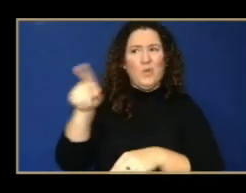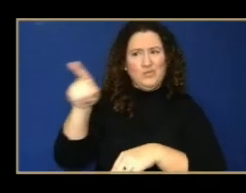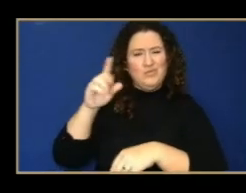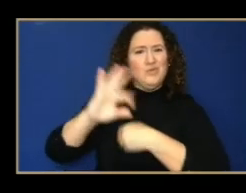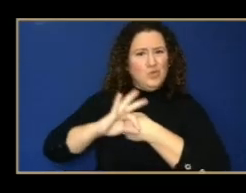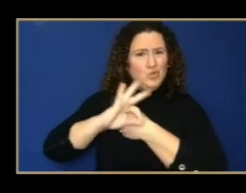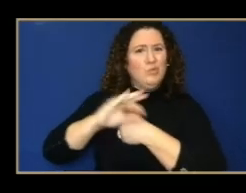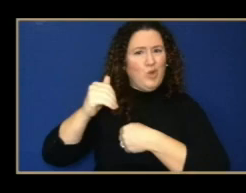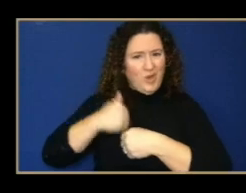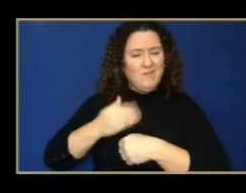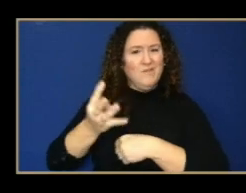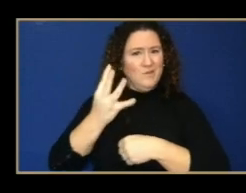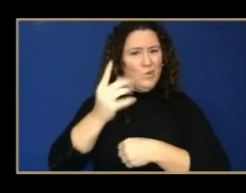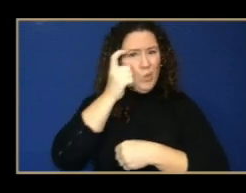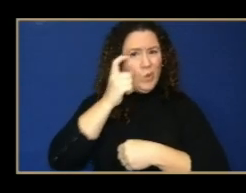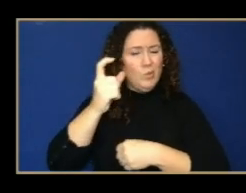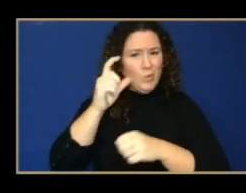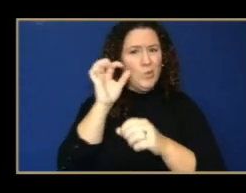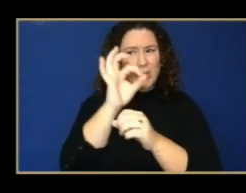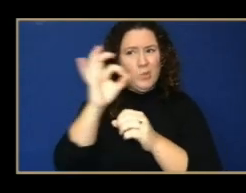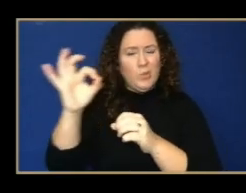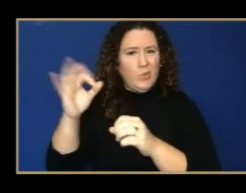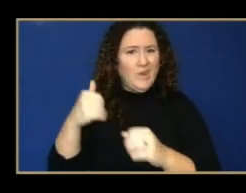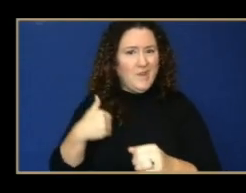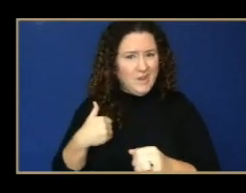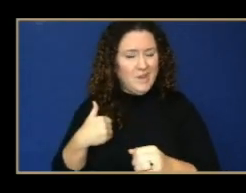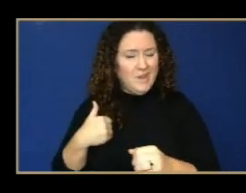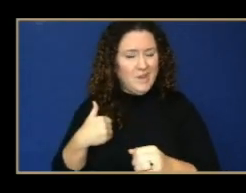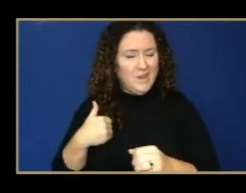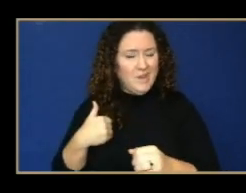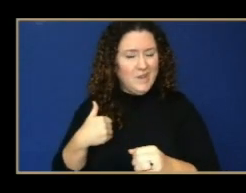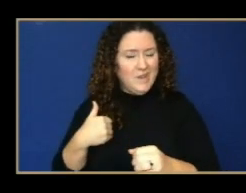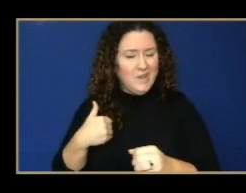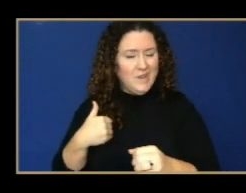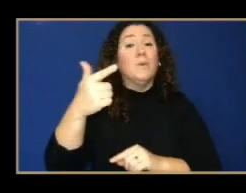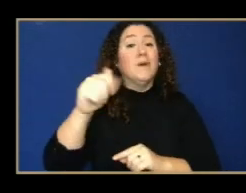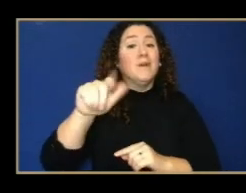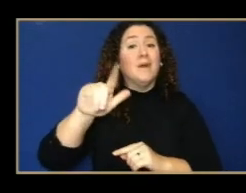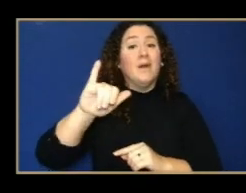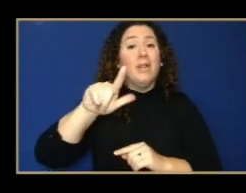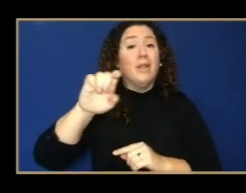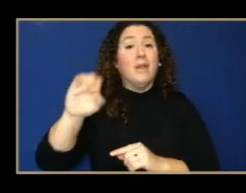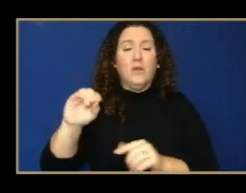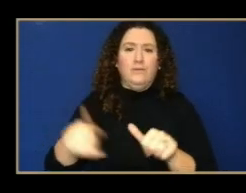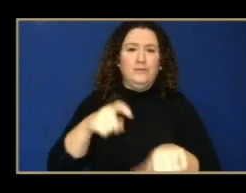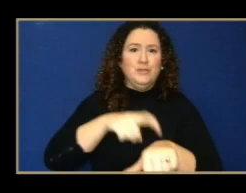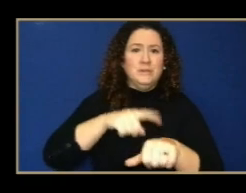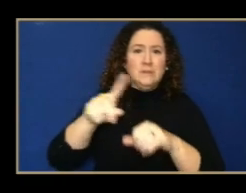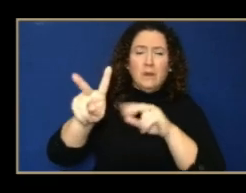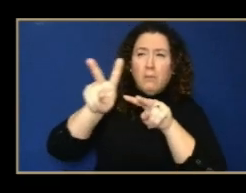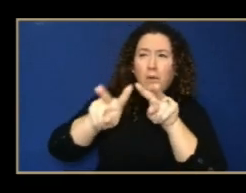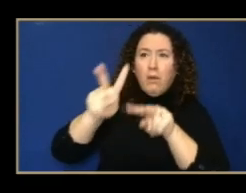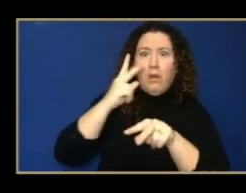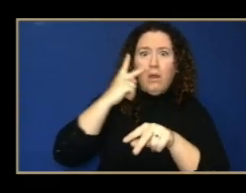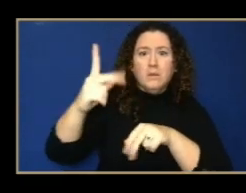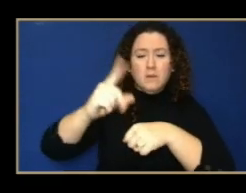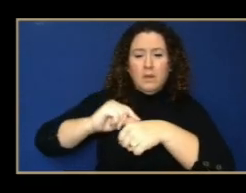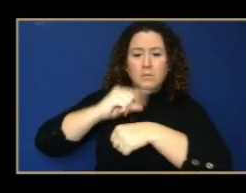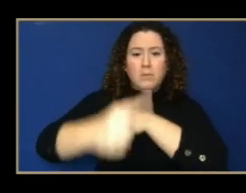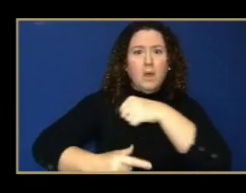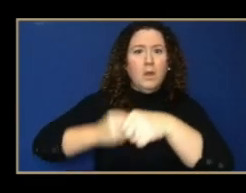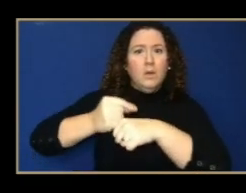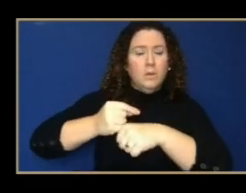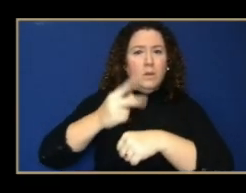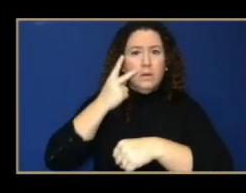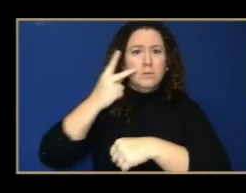telescope to look for the first time at the rings of Saturn. He didn't know what they were, and it was later observations. What Galileo saw, and